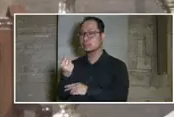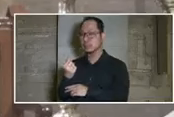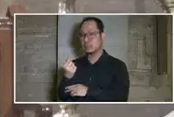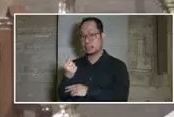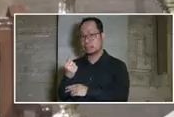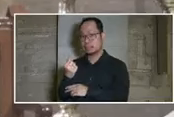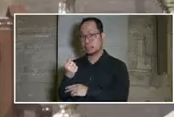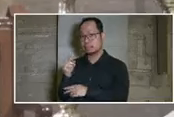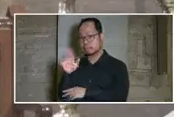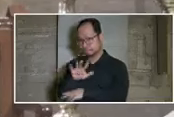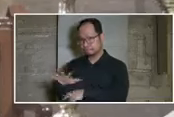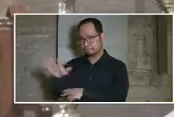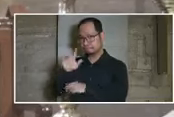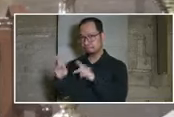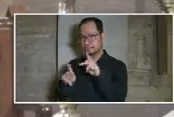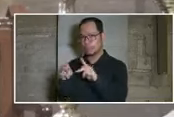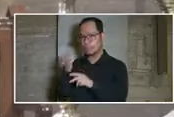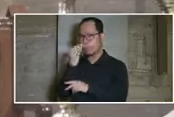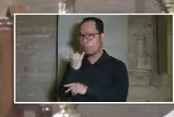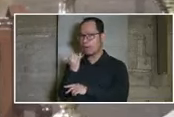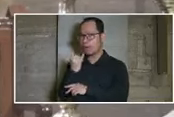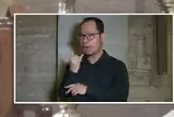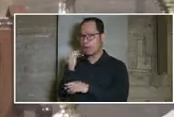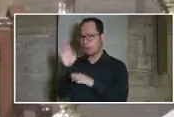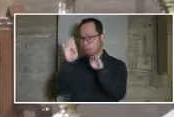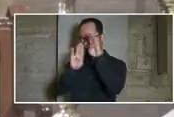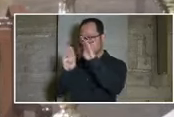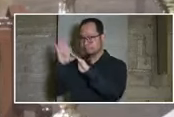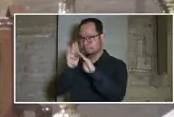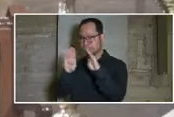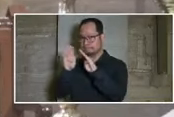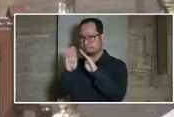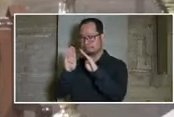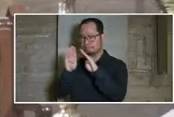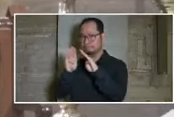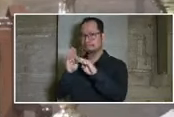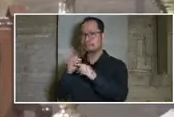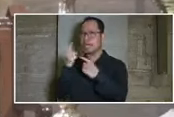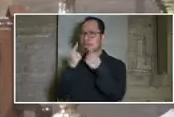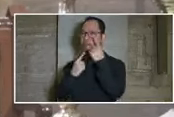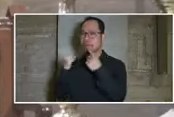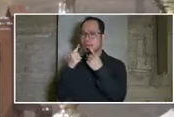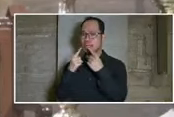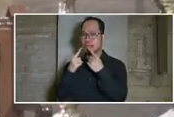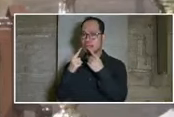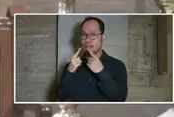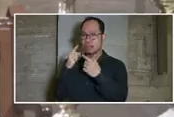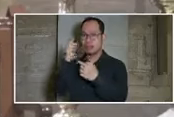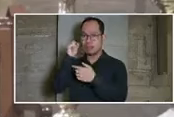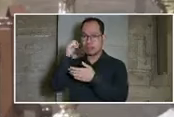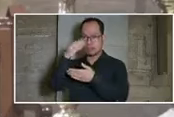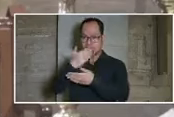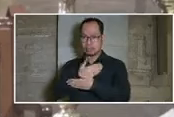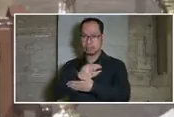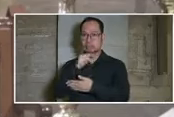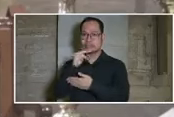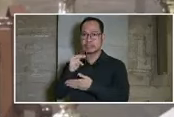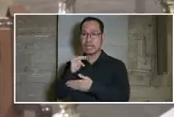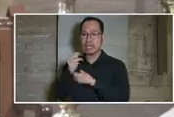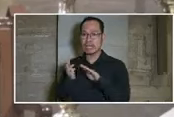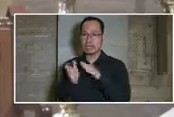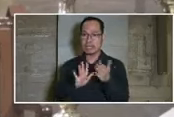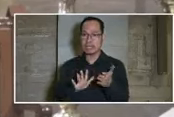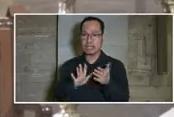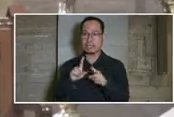them, "Why this commotion and weeping? The child is not dead,